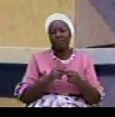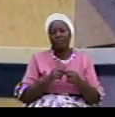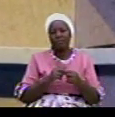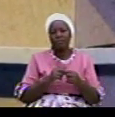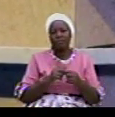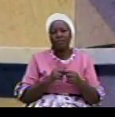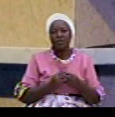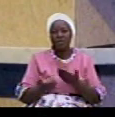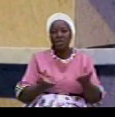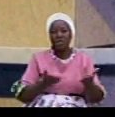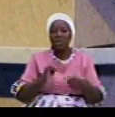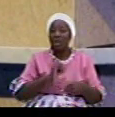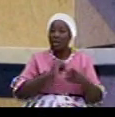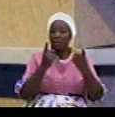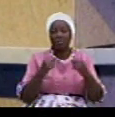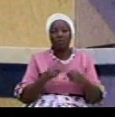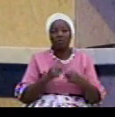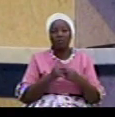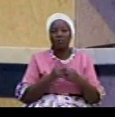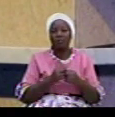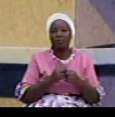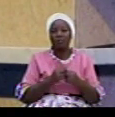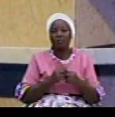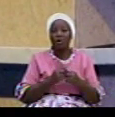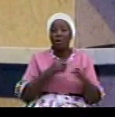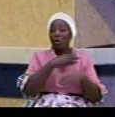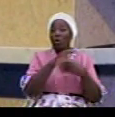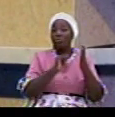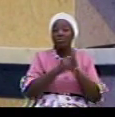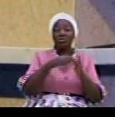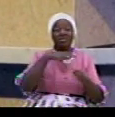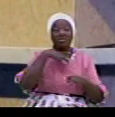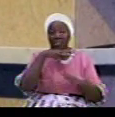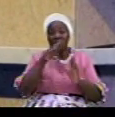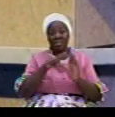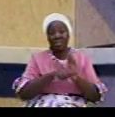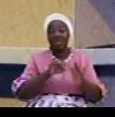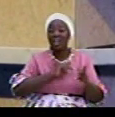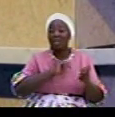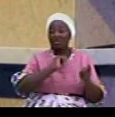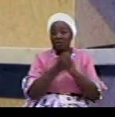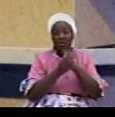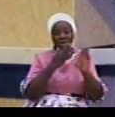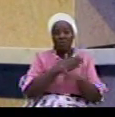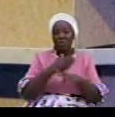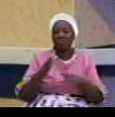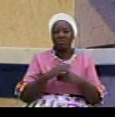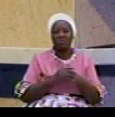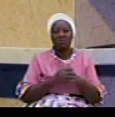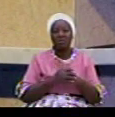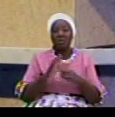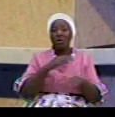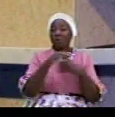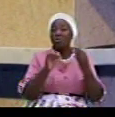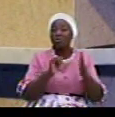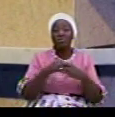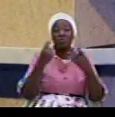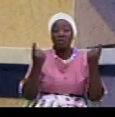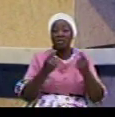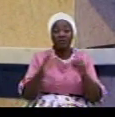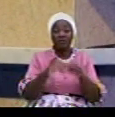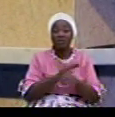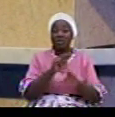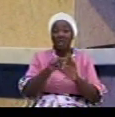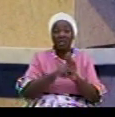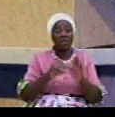Here I come. All that defilement, I turn away. All that sinfulness, I